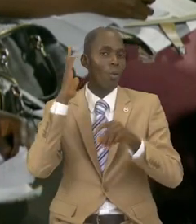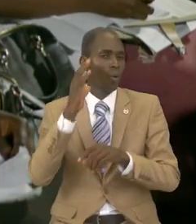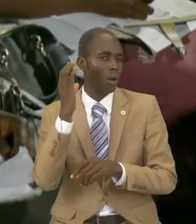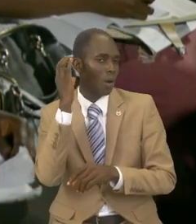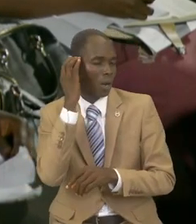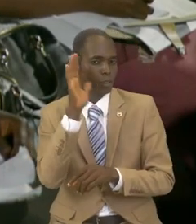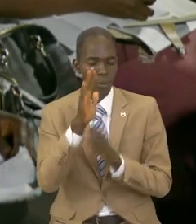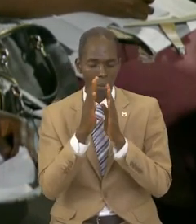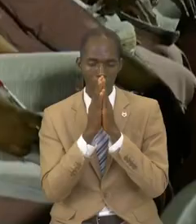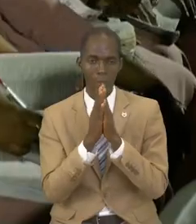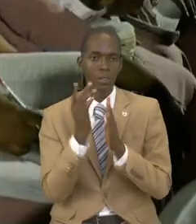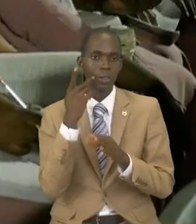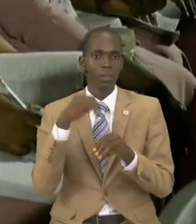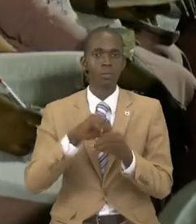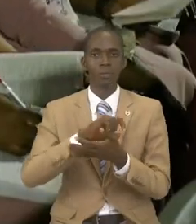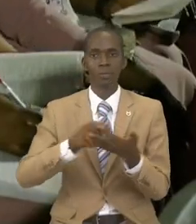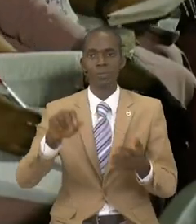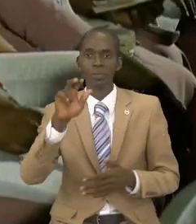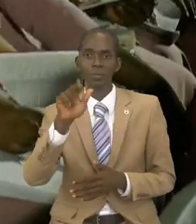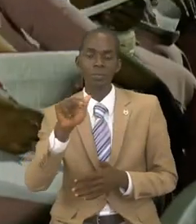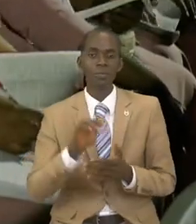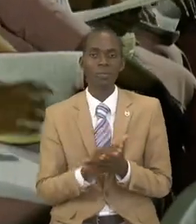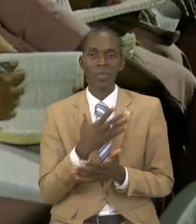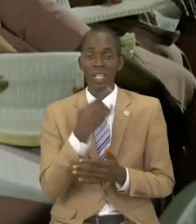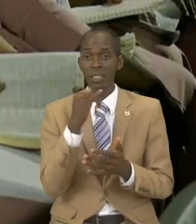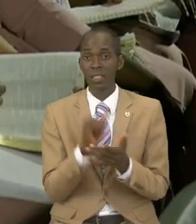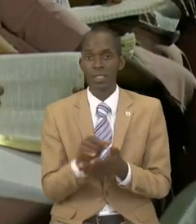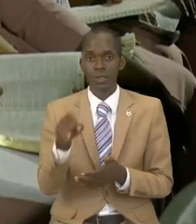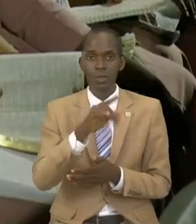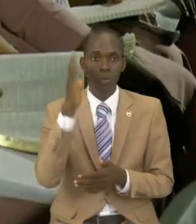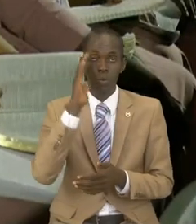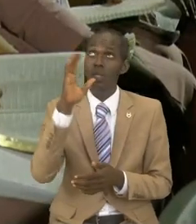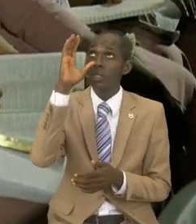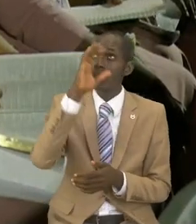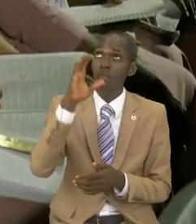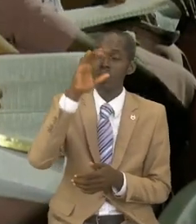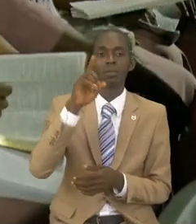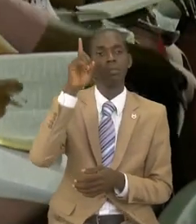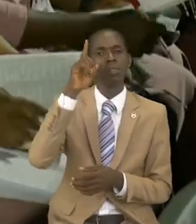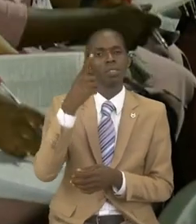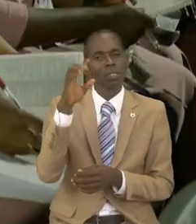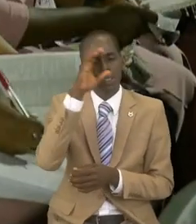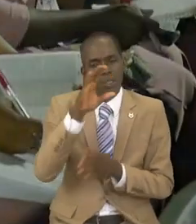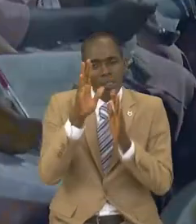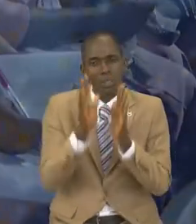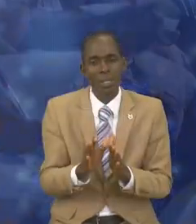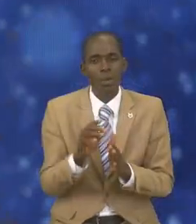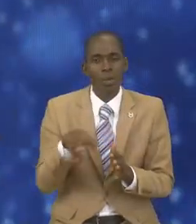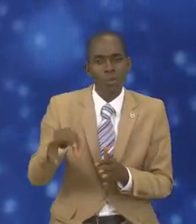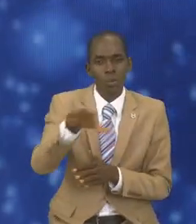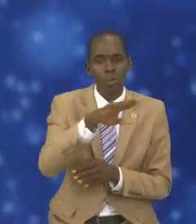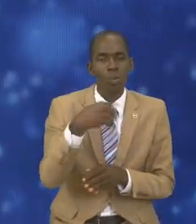you. Then in verse 13, it says, and ye shall seek me. The seekers, those who are seeking